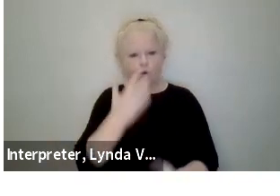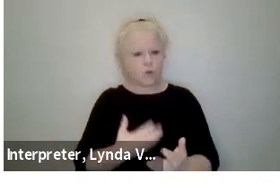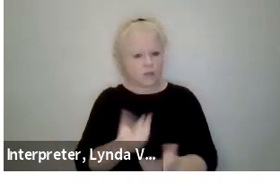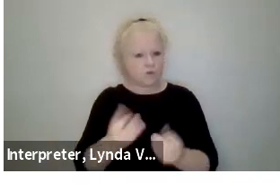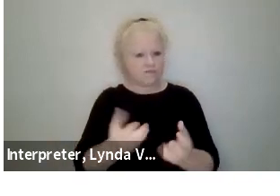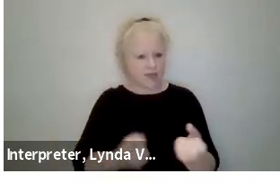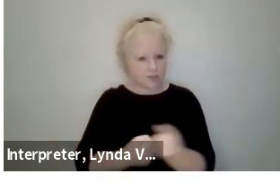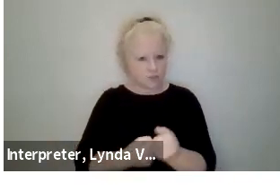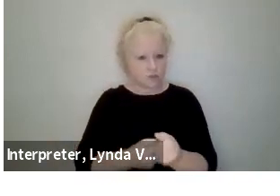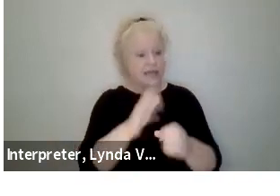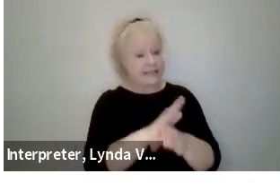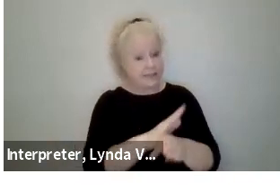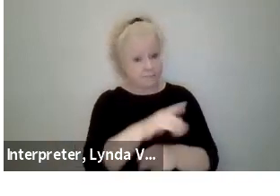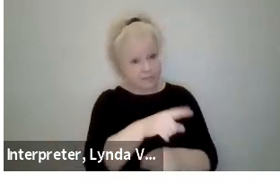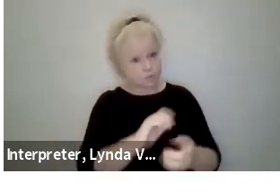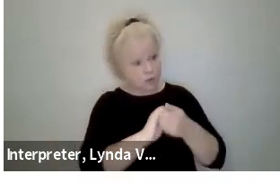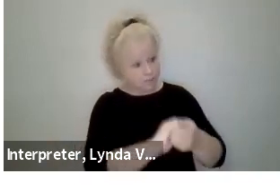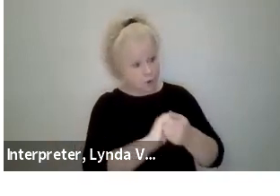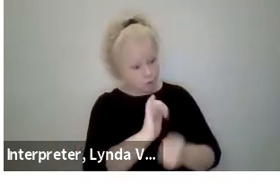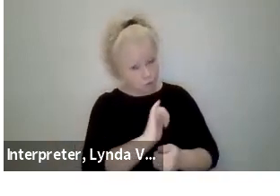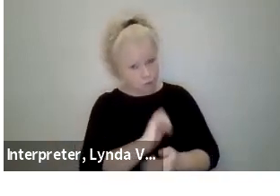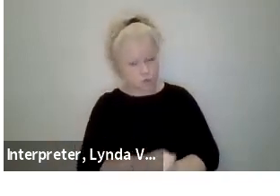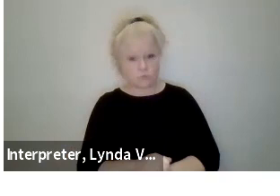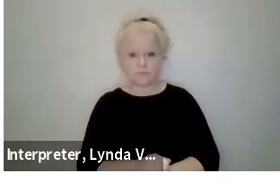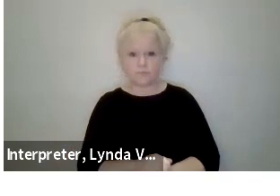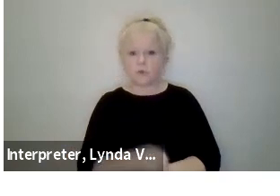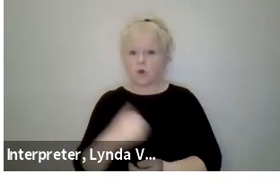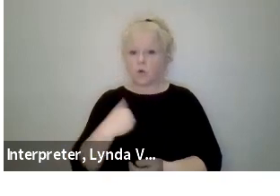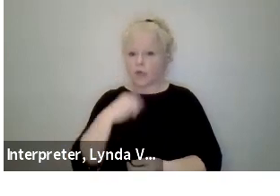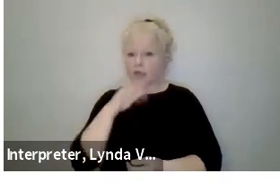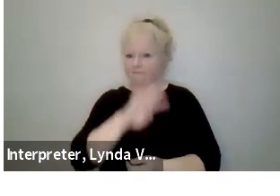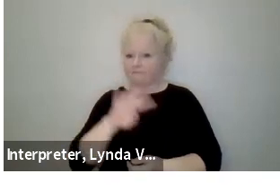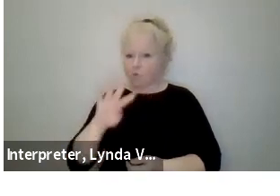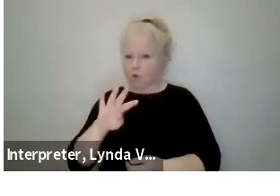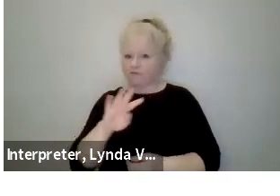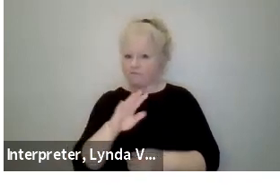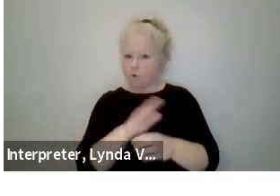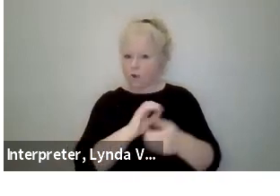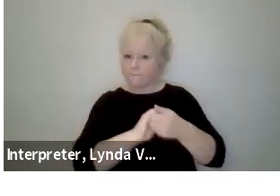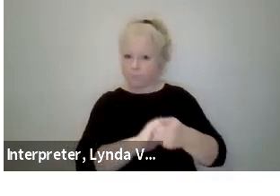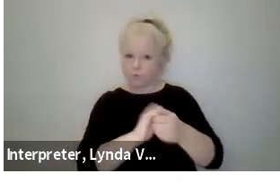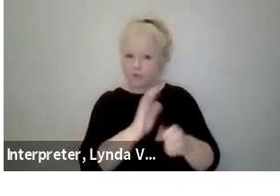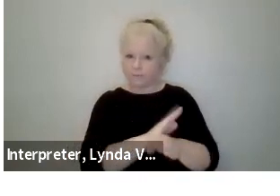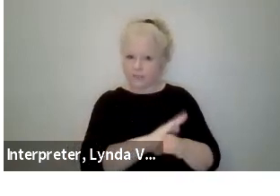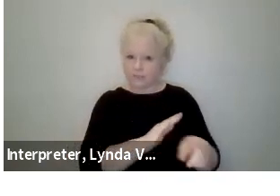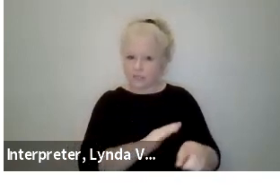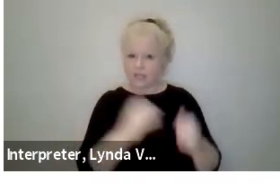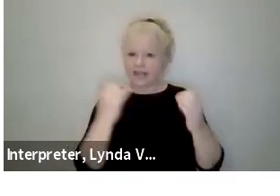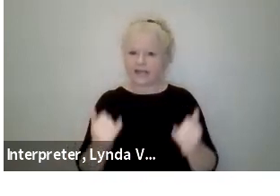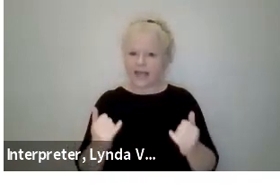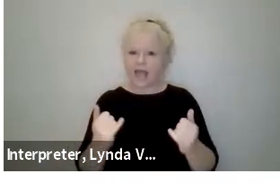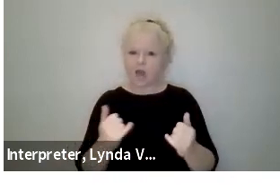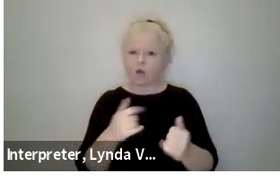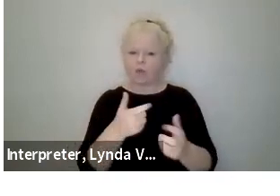and the businesses in which we've partnered with. We have 44 partnerships thus, and over time, we are finding unique ways to evolve